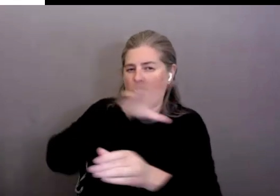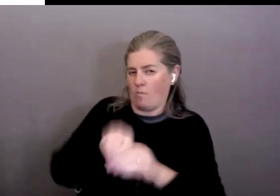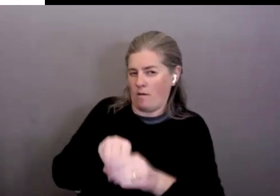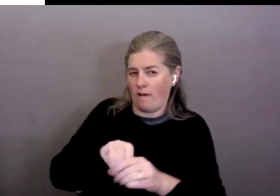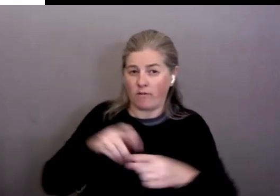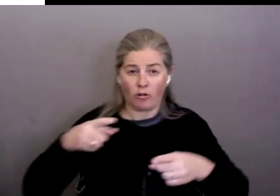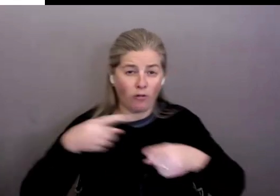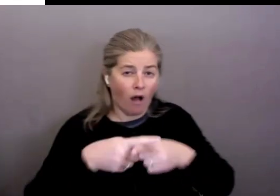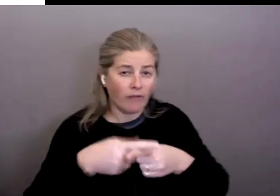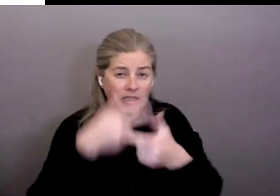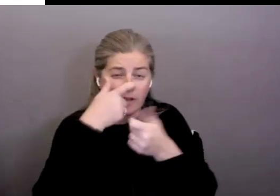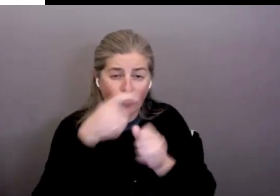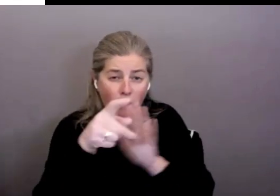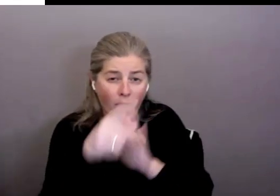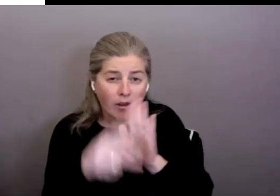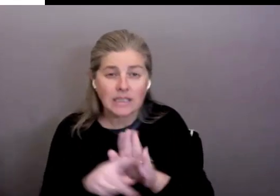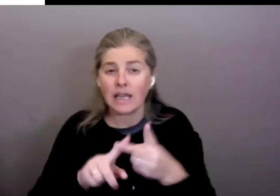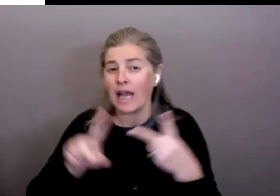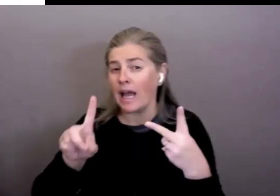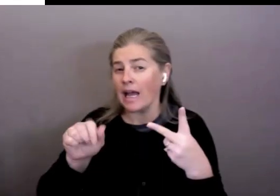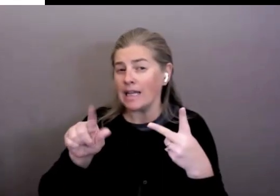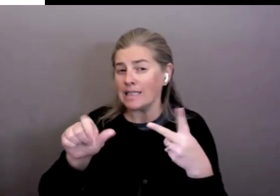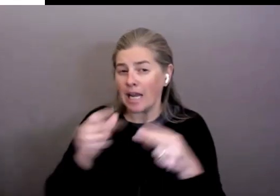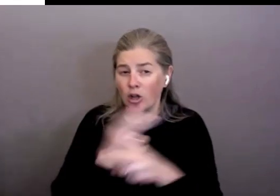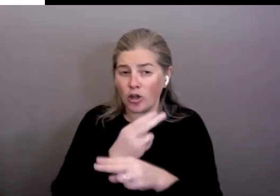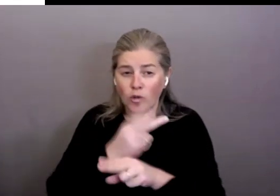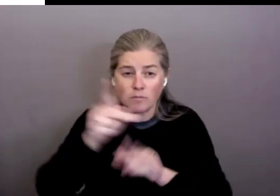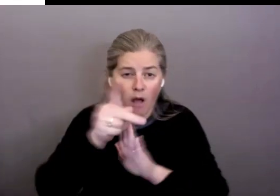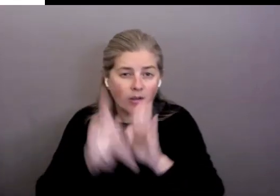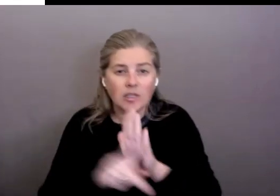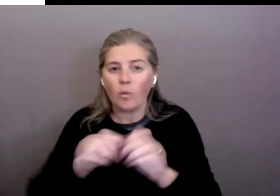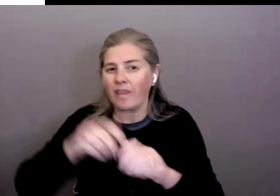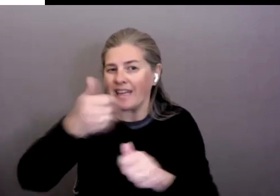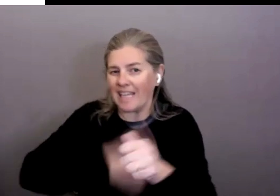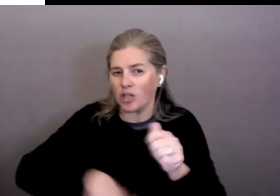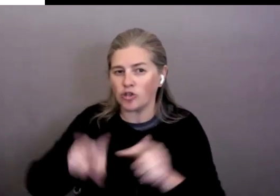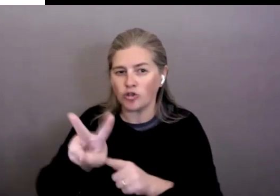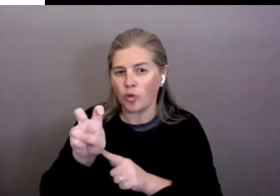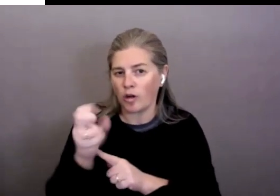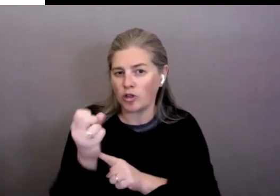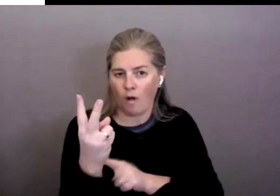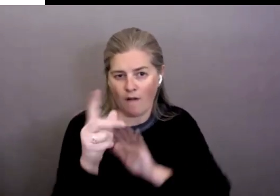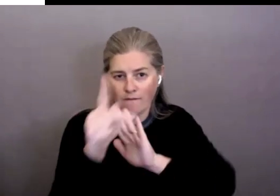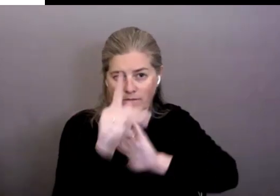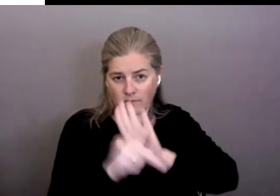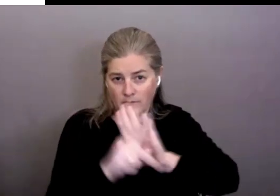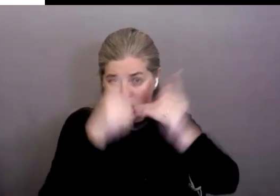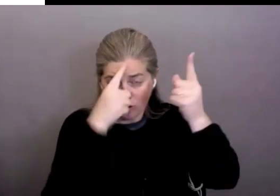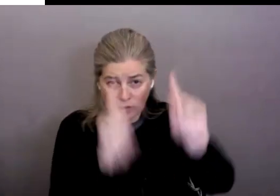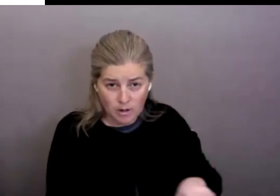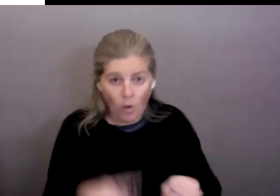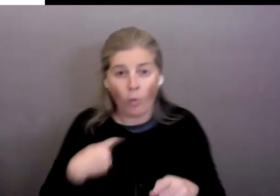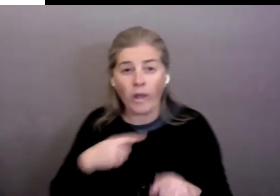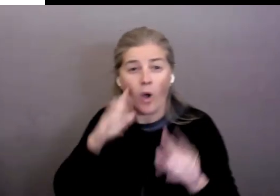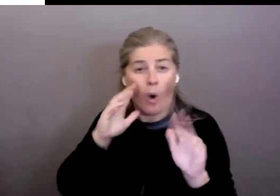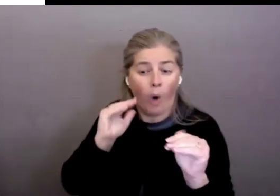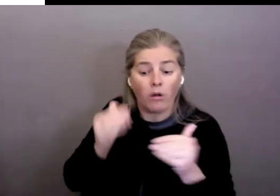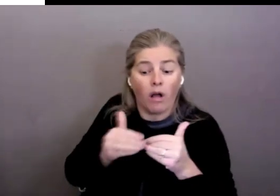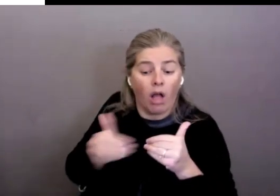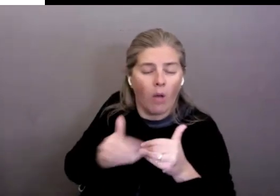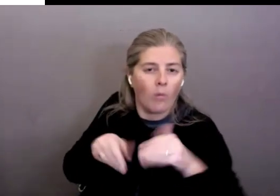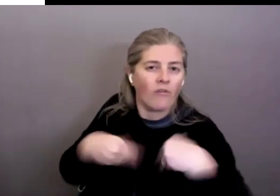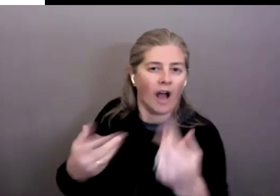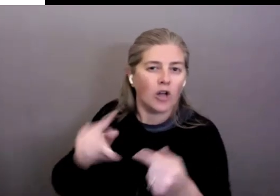interest policies and data use policies into each 212 agreement. We hope at some point in the near future to provide tools to help address conflicts of